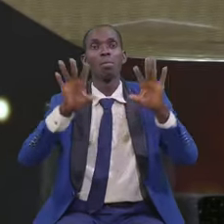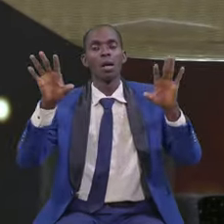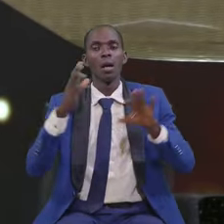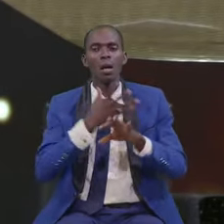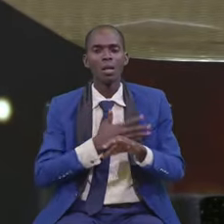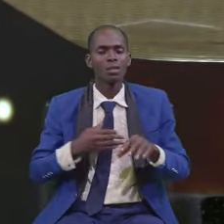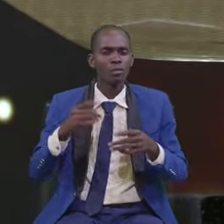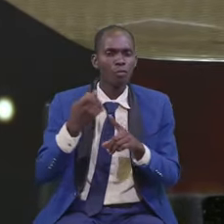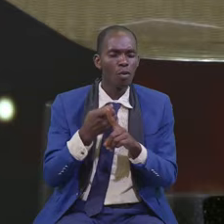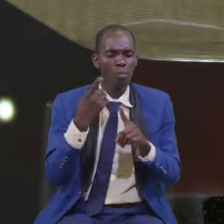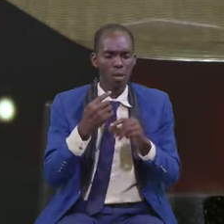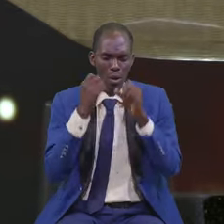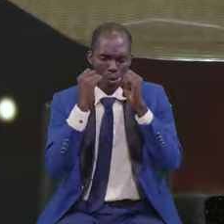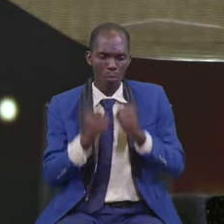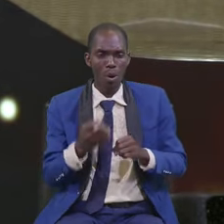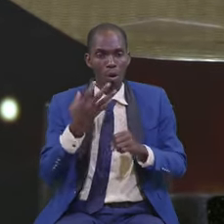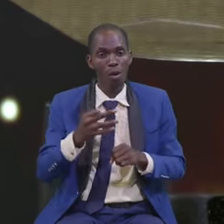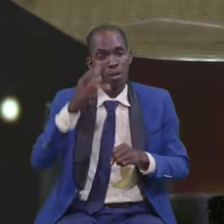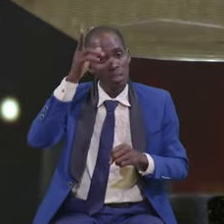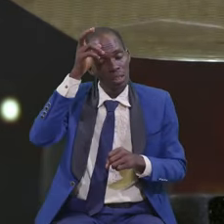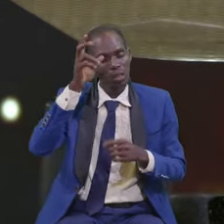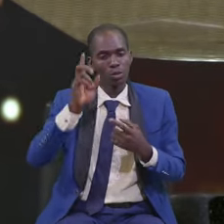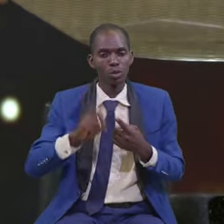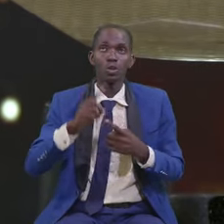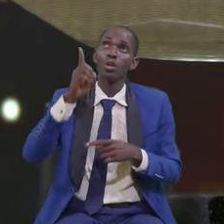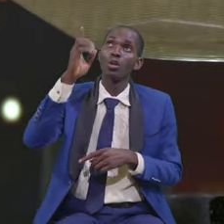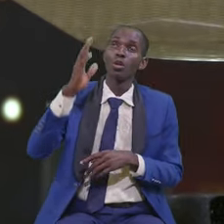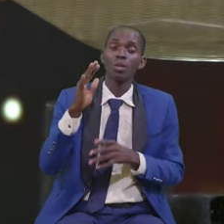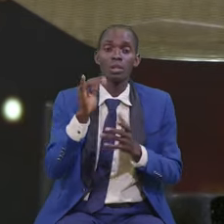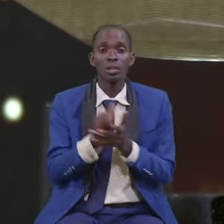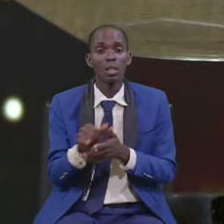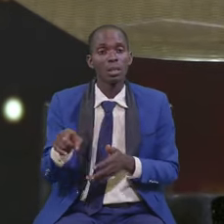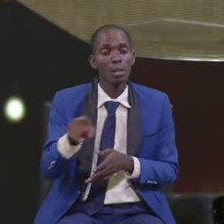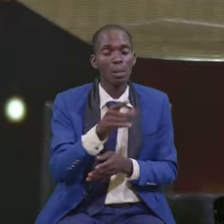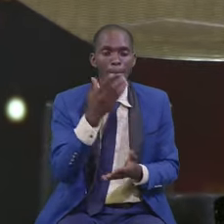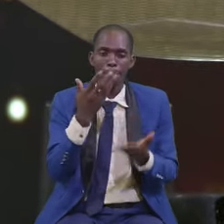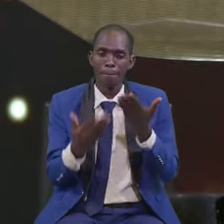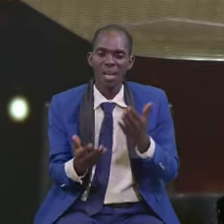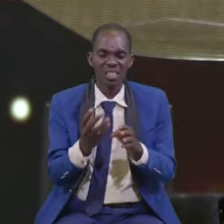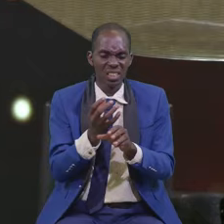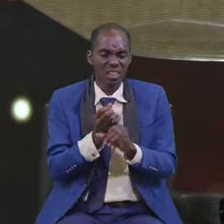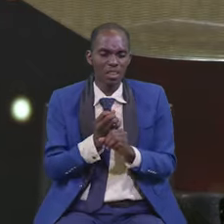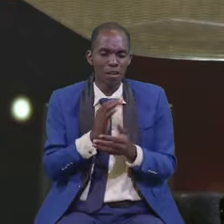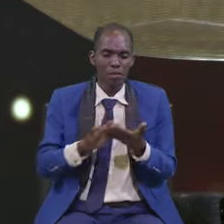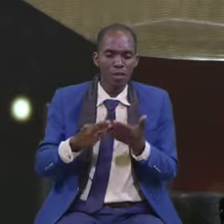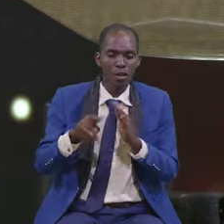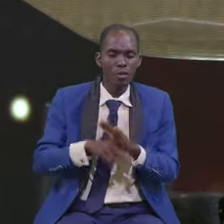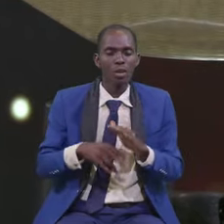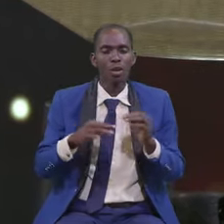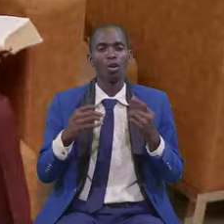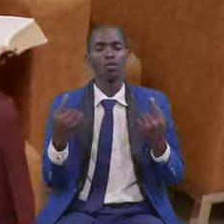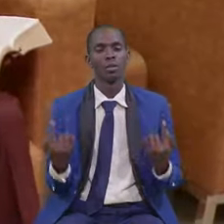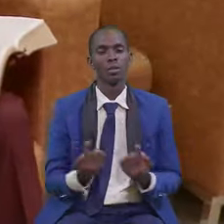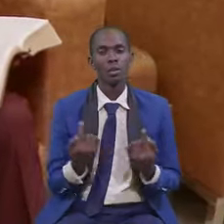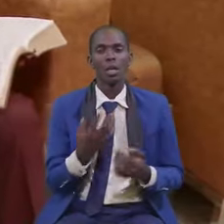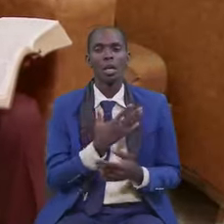the power of Satan unto God, that they may receive forgiveness of sins